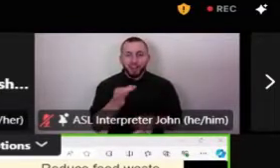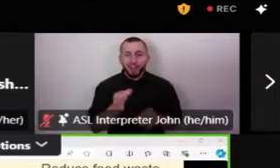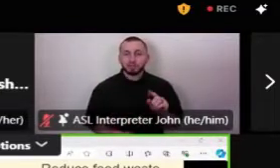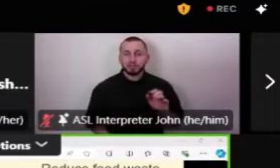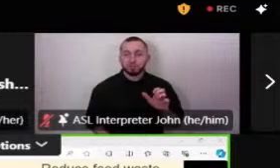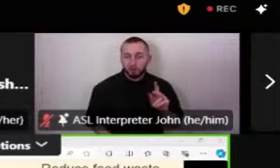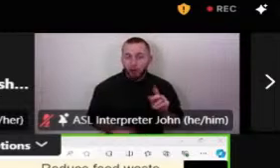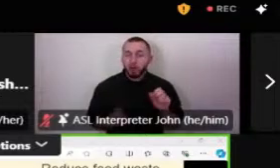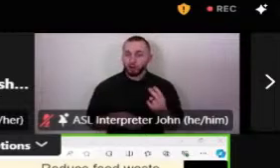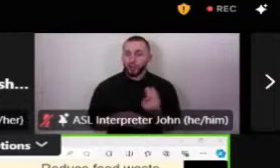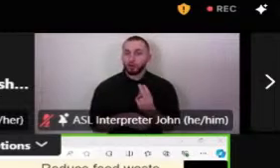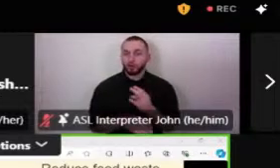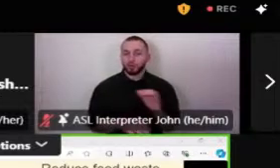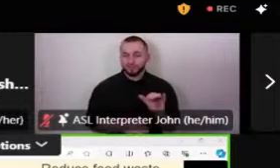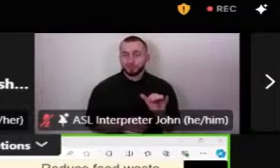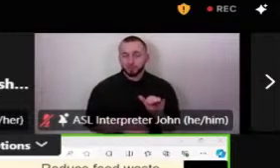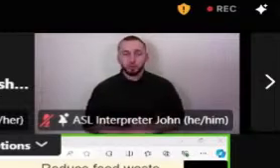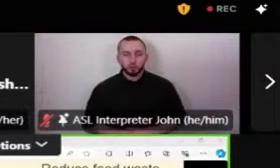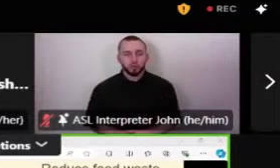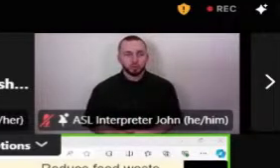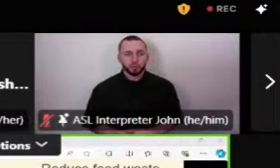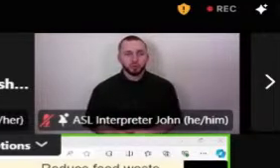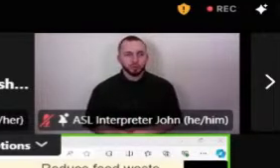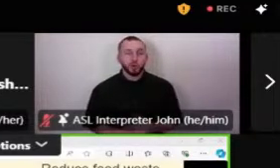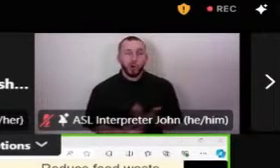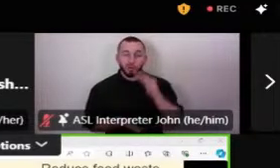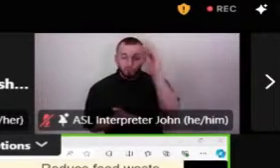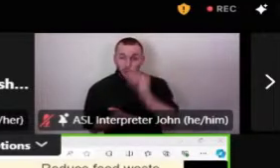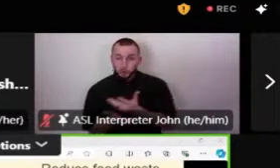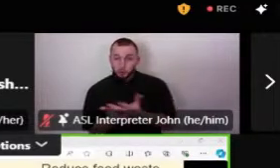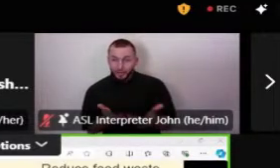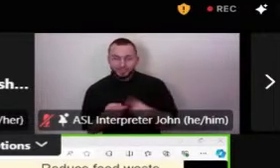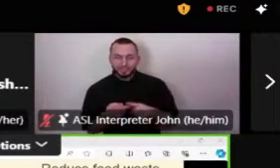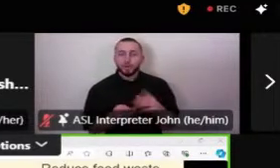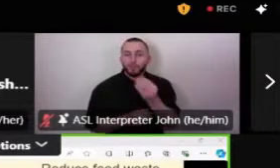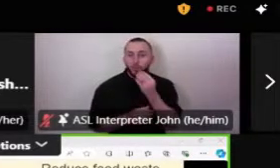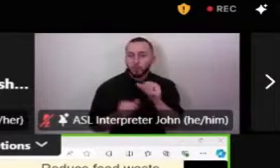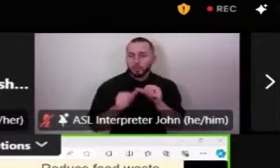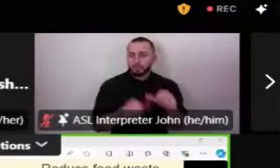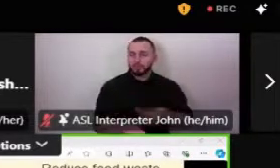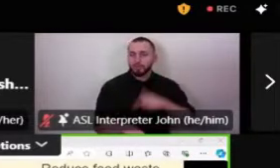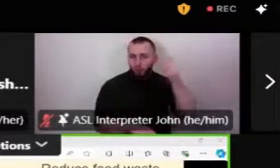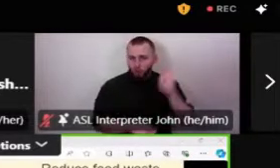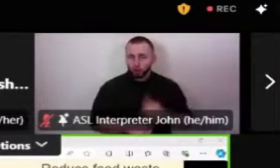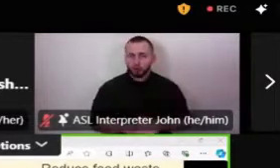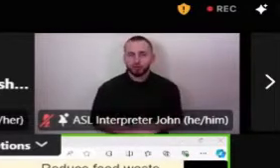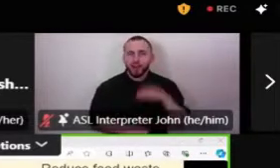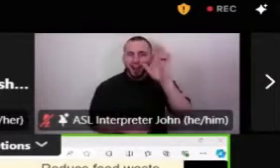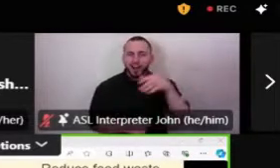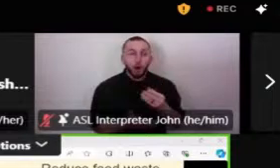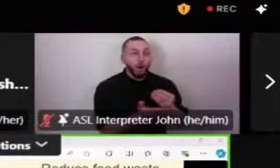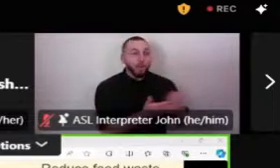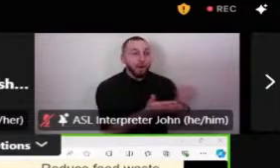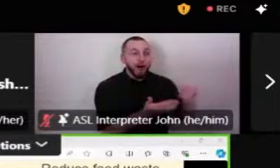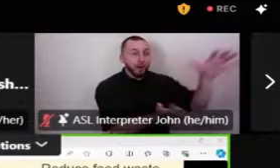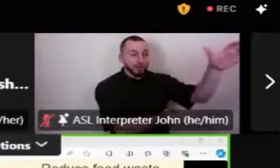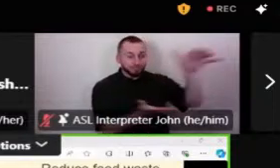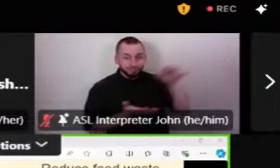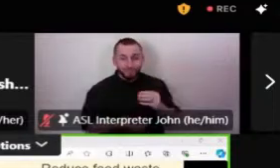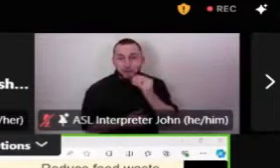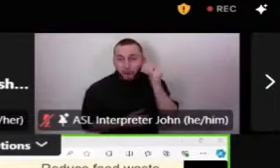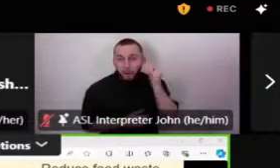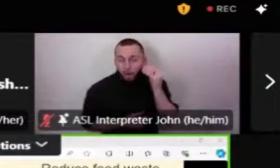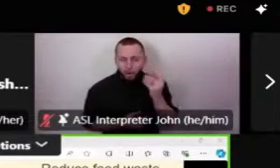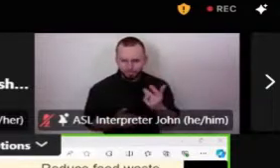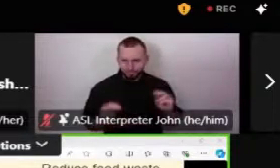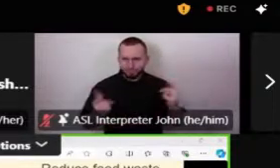reducing food waste while also thinking about having your food last a little bit longer. I know it's the worst feeling when you buy fresh produce and then it doesn't